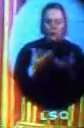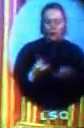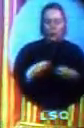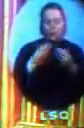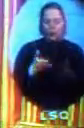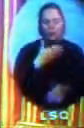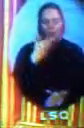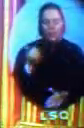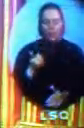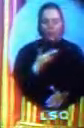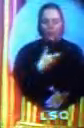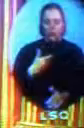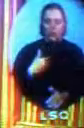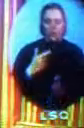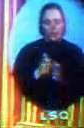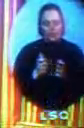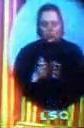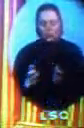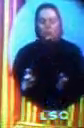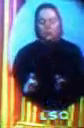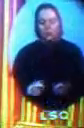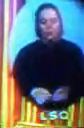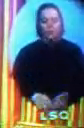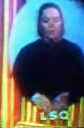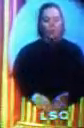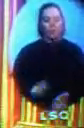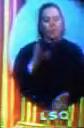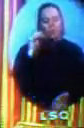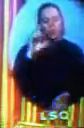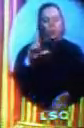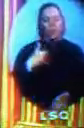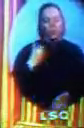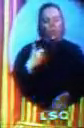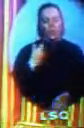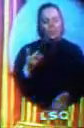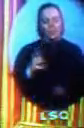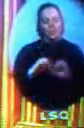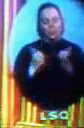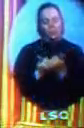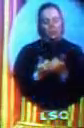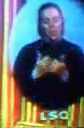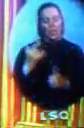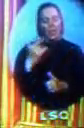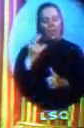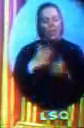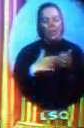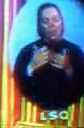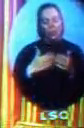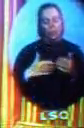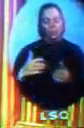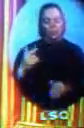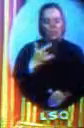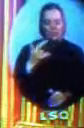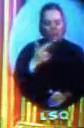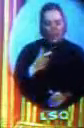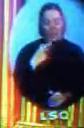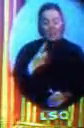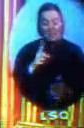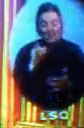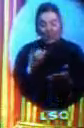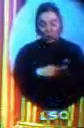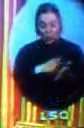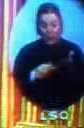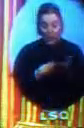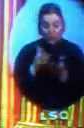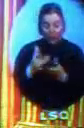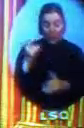industry. And Mr. Speaker, let me tell you what Claude Lajeunesse of the Air Industries Association of Canada said. Cancellation and delay of this purchase will not only mean lost